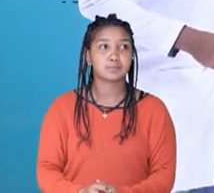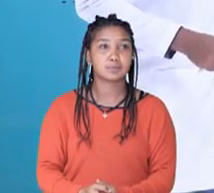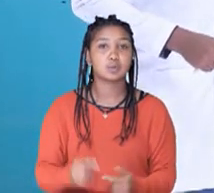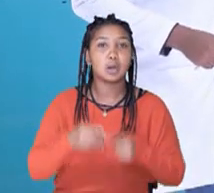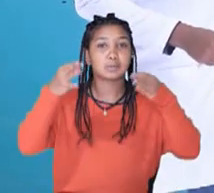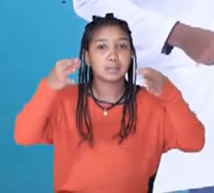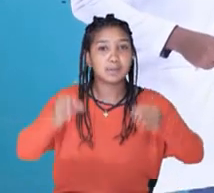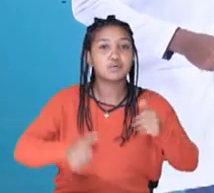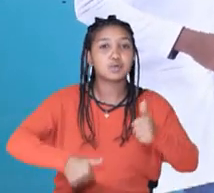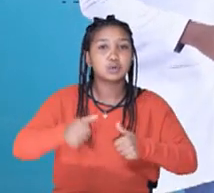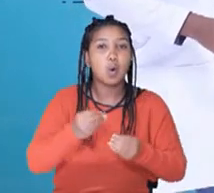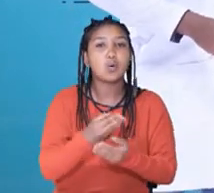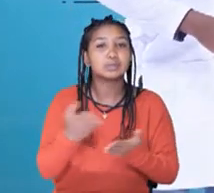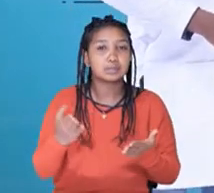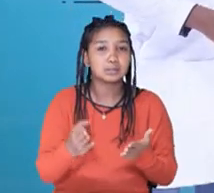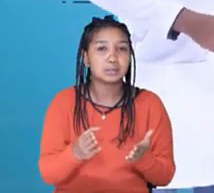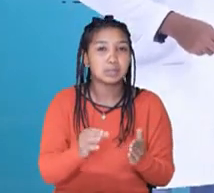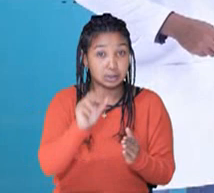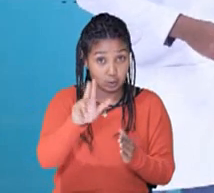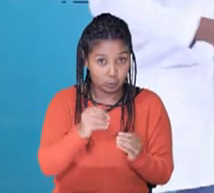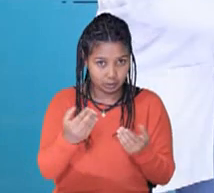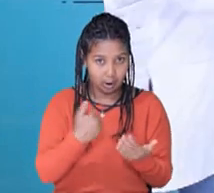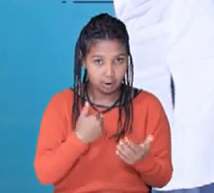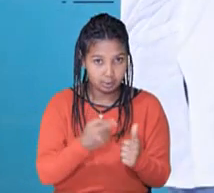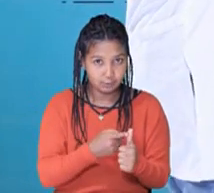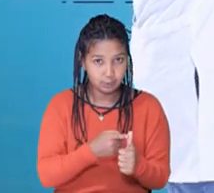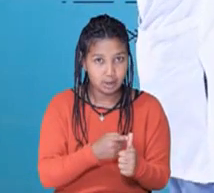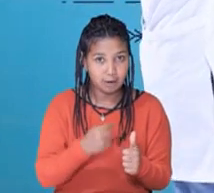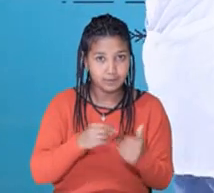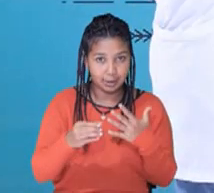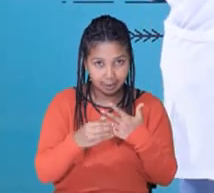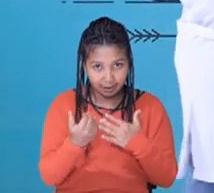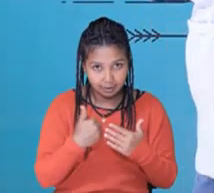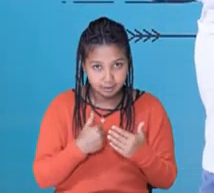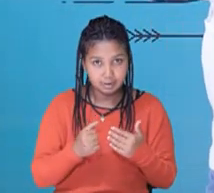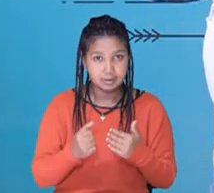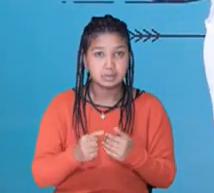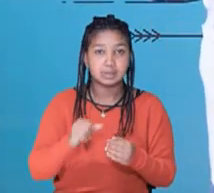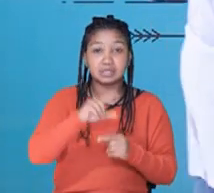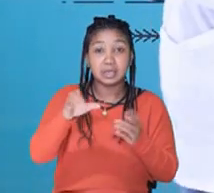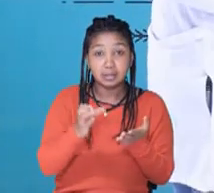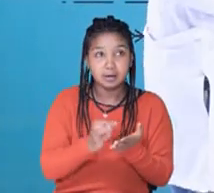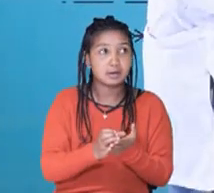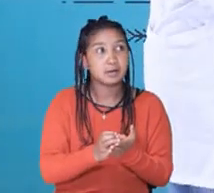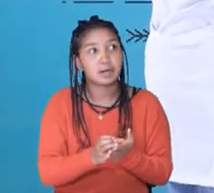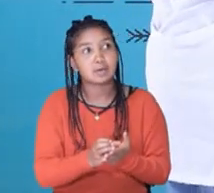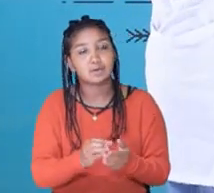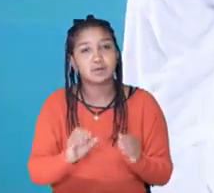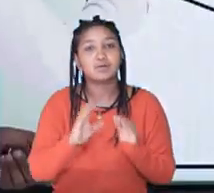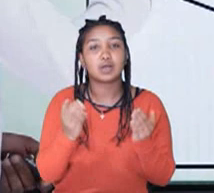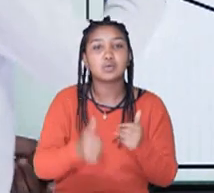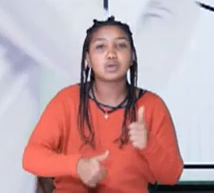to determine which objects. Let's have 3 objects here. We have a ring, cylinder, and a sphere.